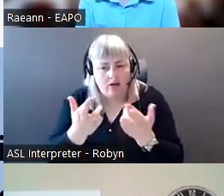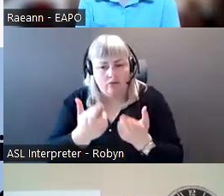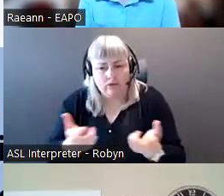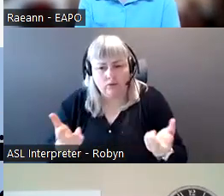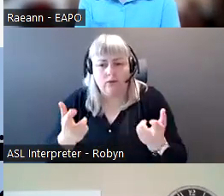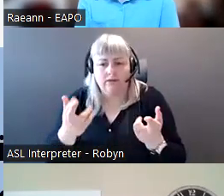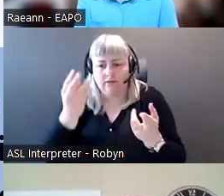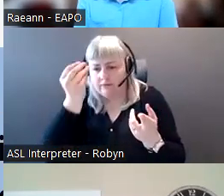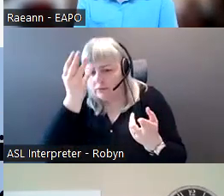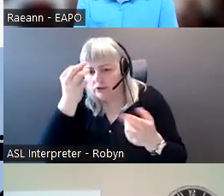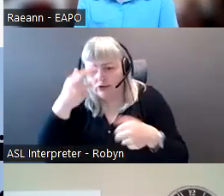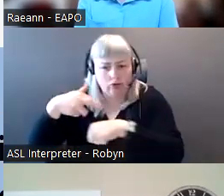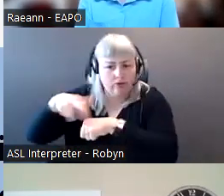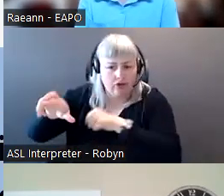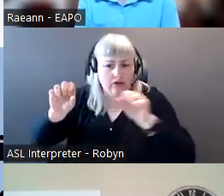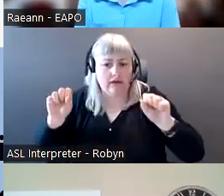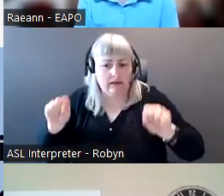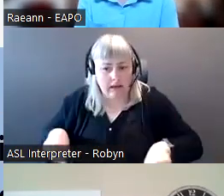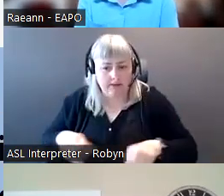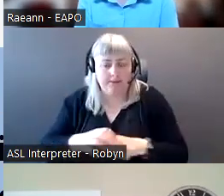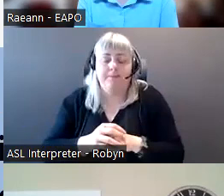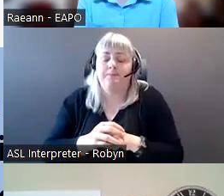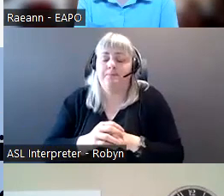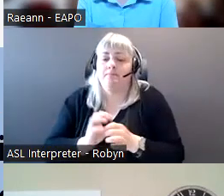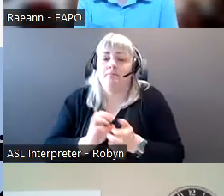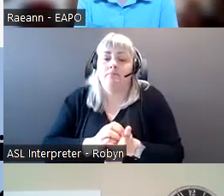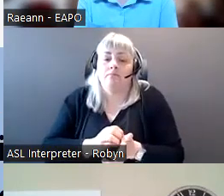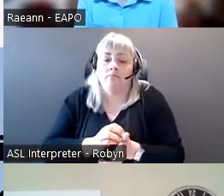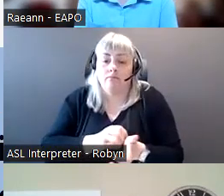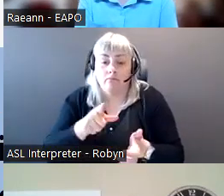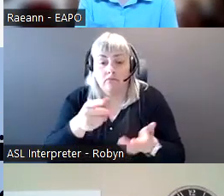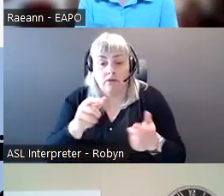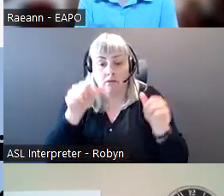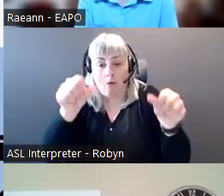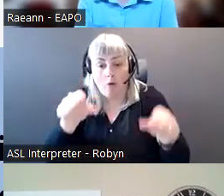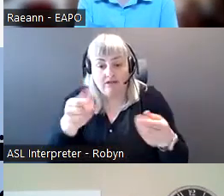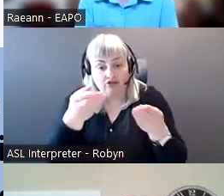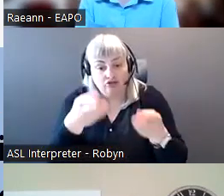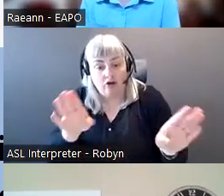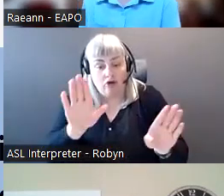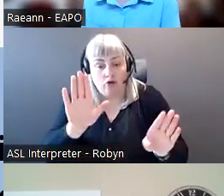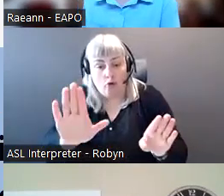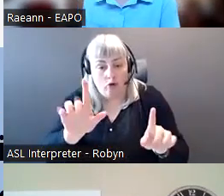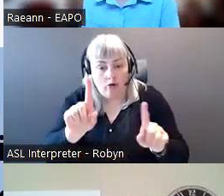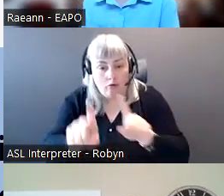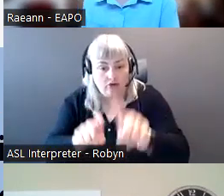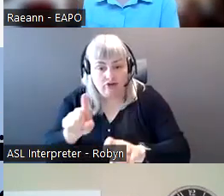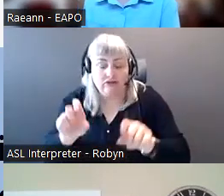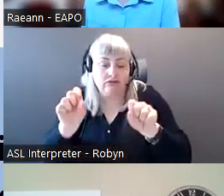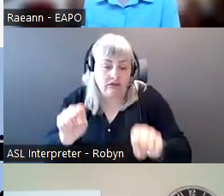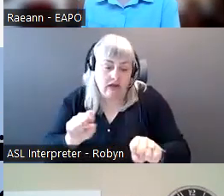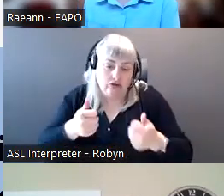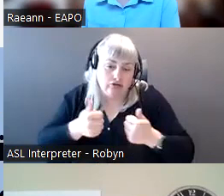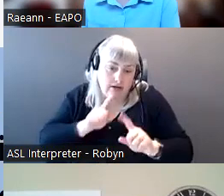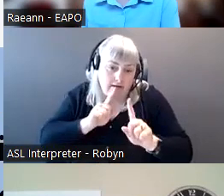you. So you can post a general question, more than happy to do that, and we'll try our best to answer